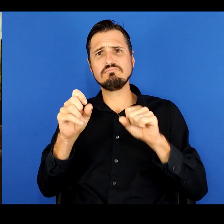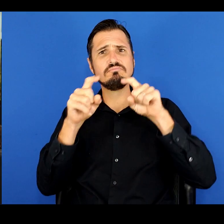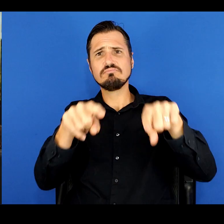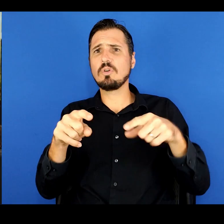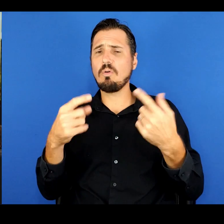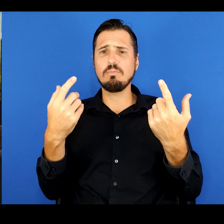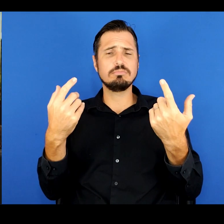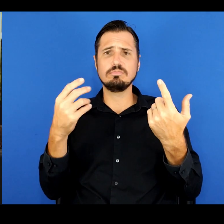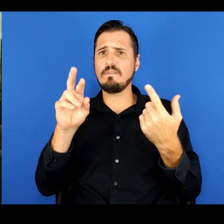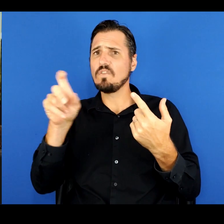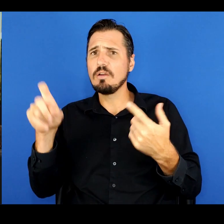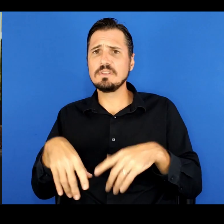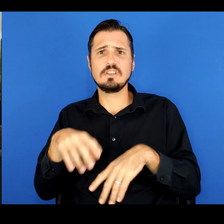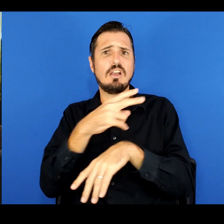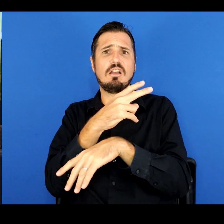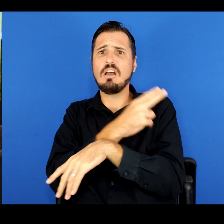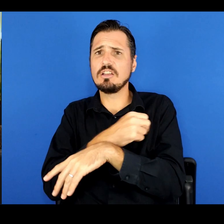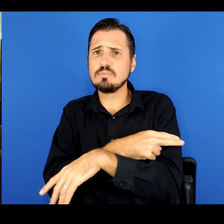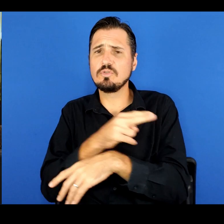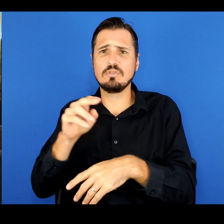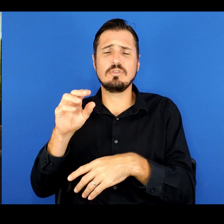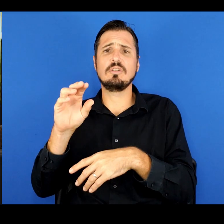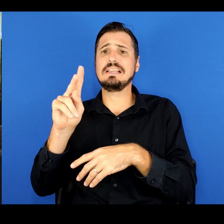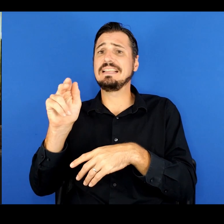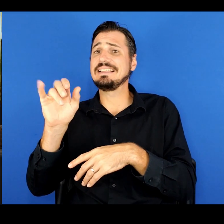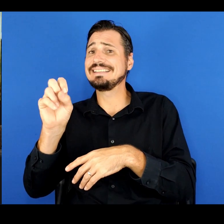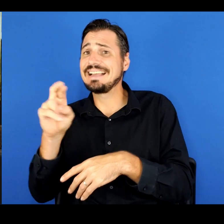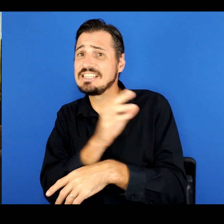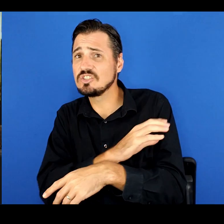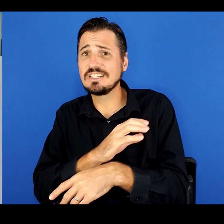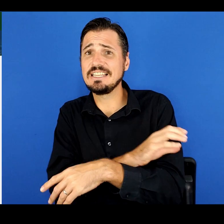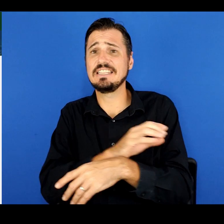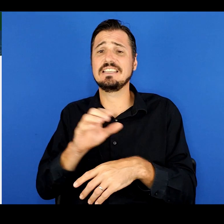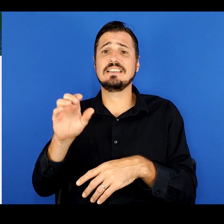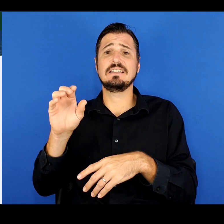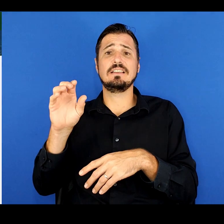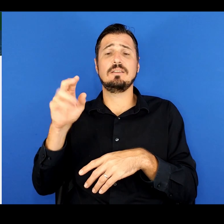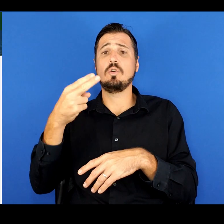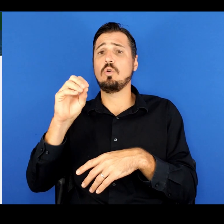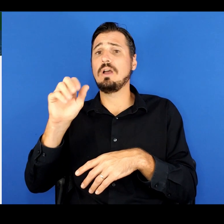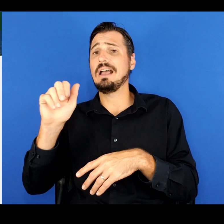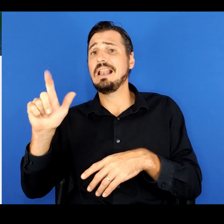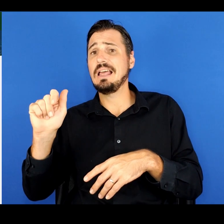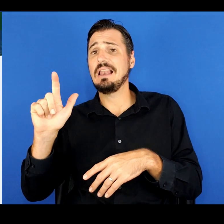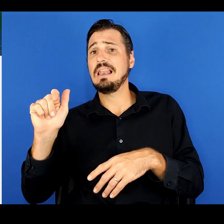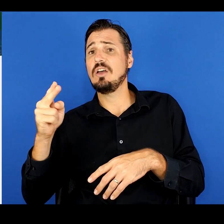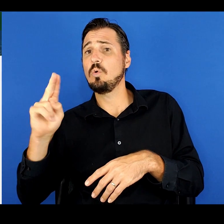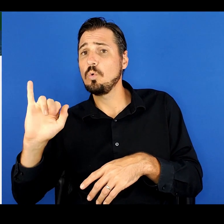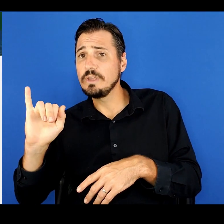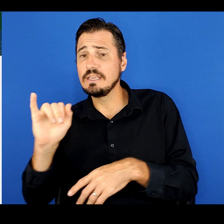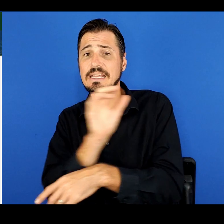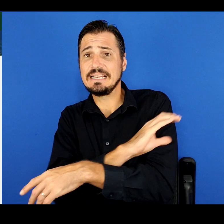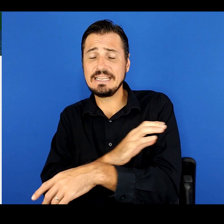most retail pharmacies, and the VA, Kaiser, and Ho'ololahui clinics. To learn more about where vaccines are available or